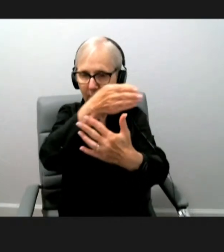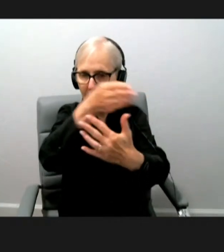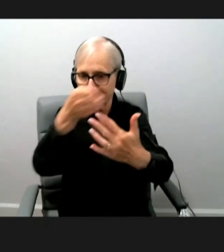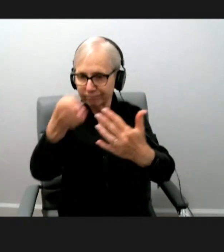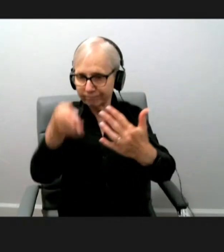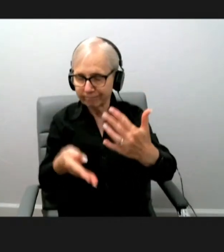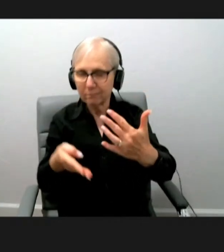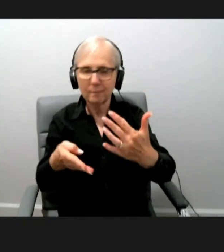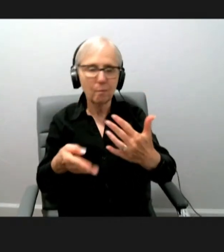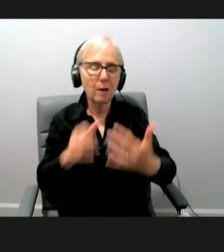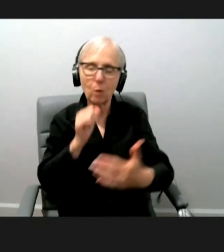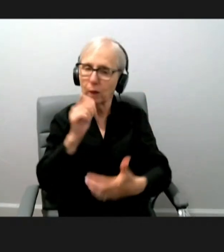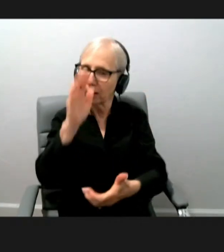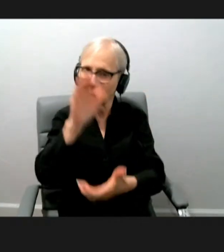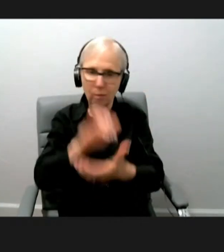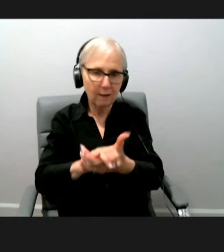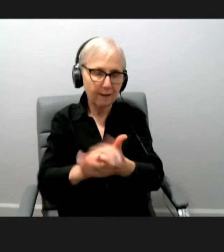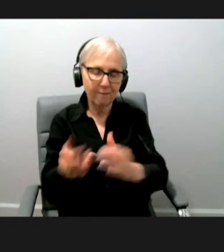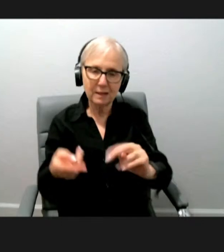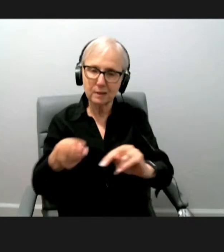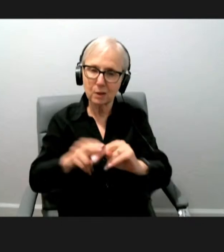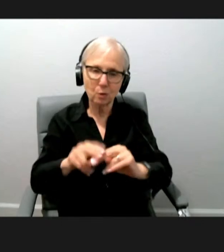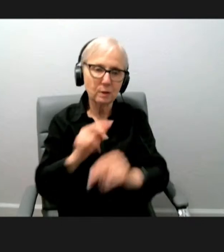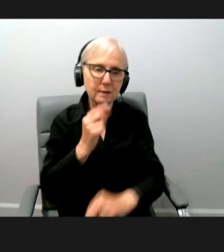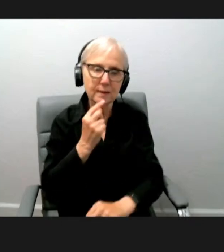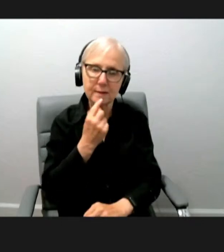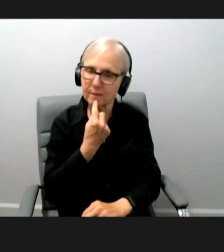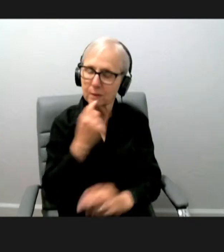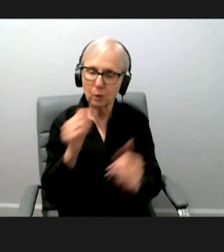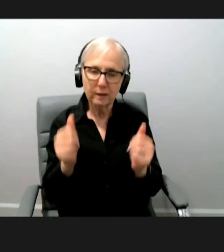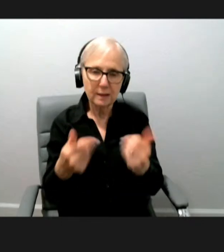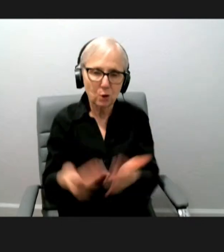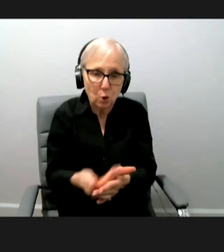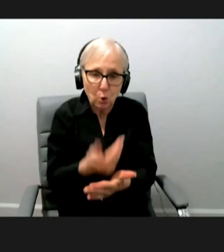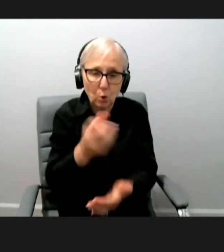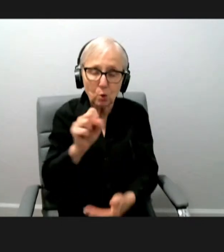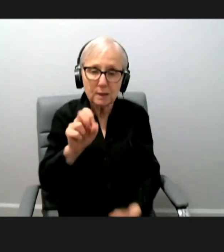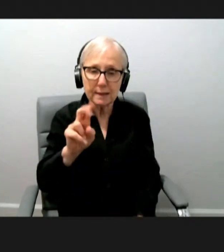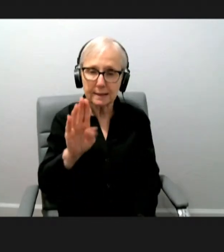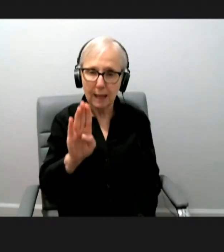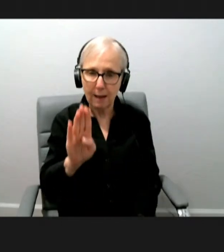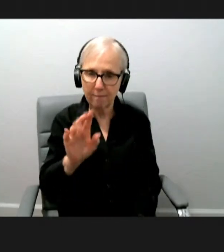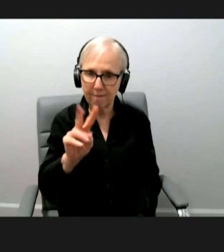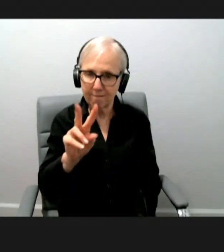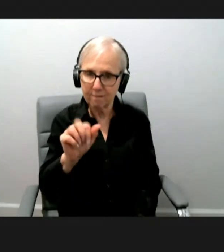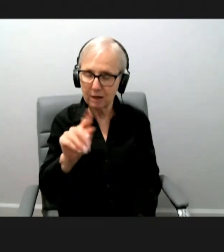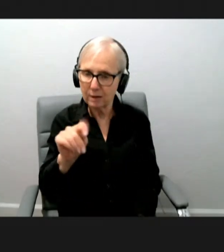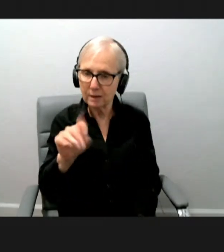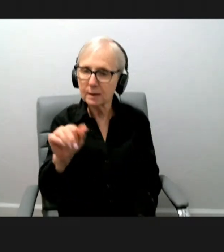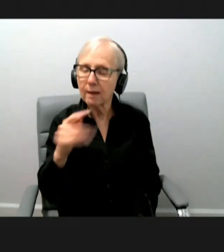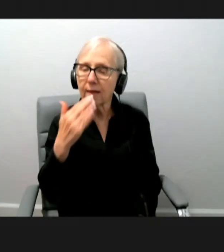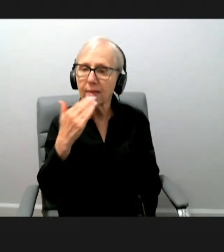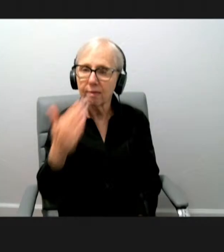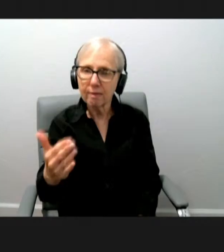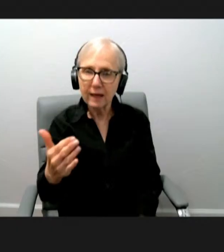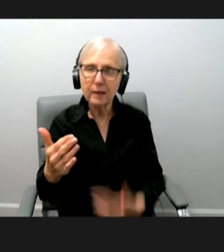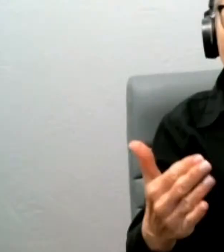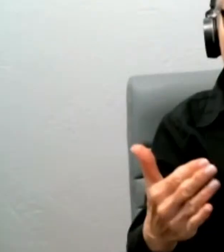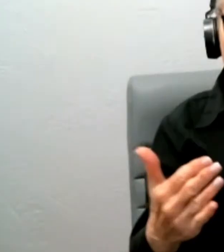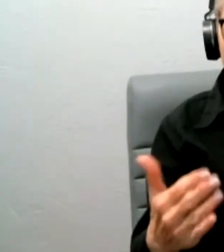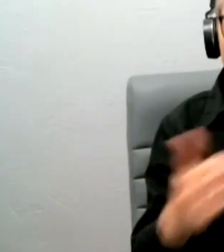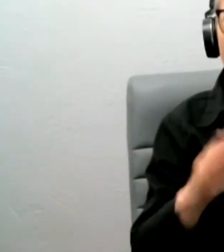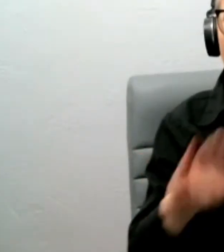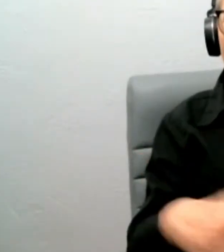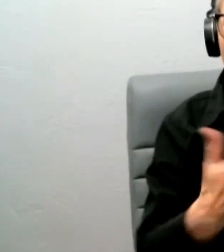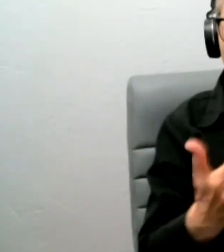don't believe there is increased severity associated with these new subvariants. All right, thank you. I want to thank Director Bookman, Dr. Herlihy, and